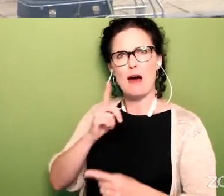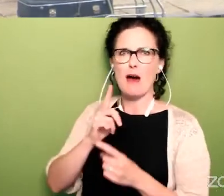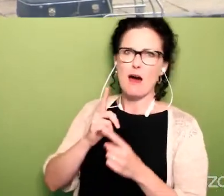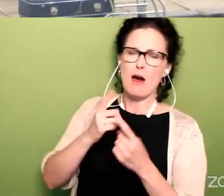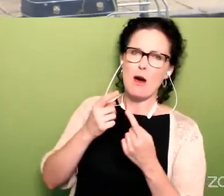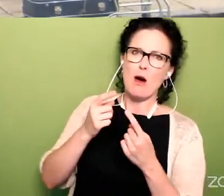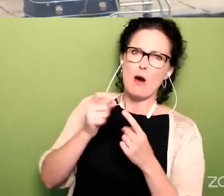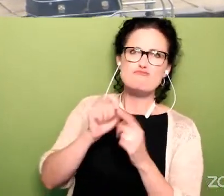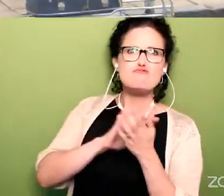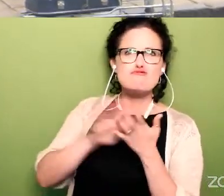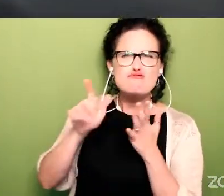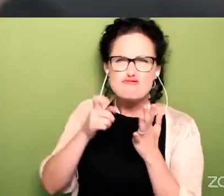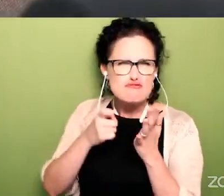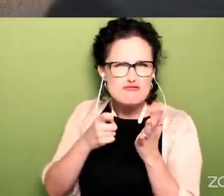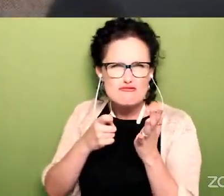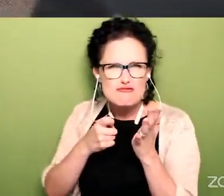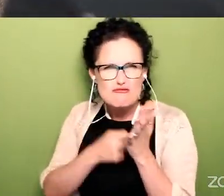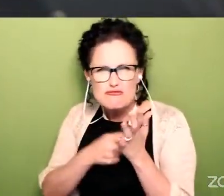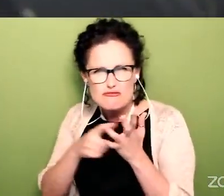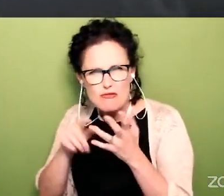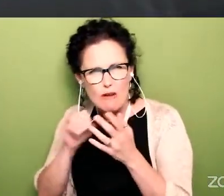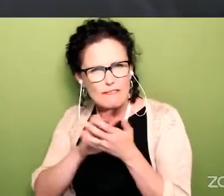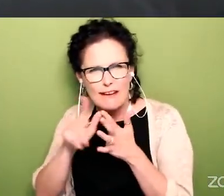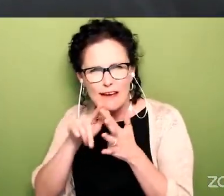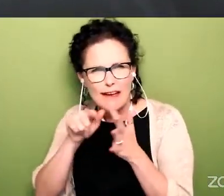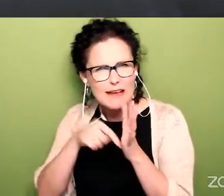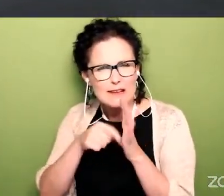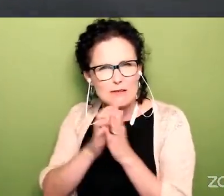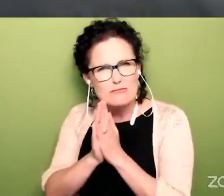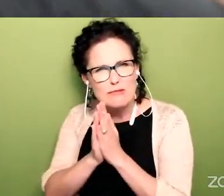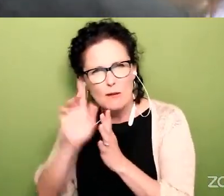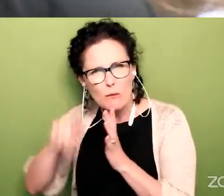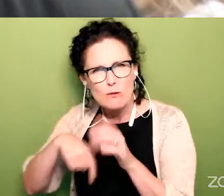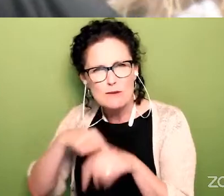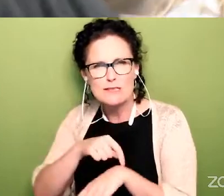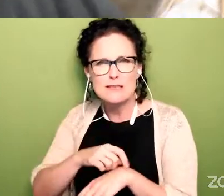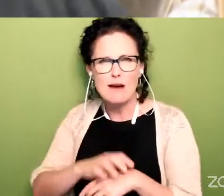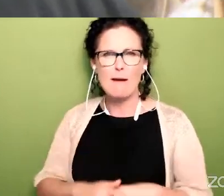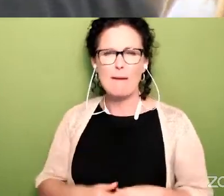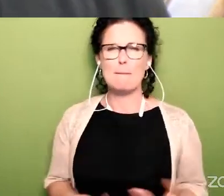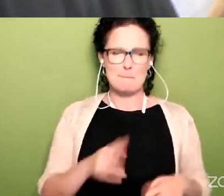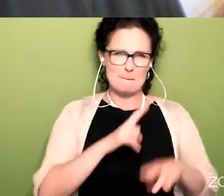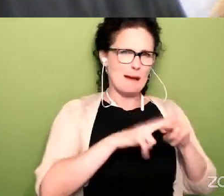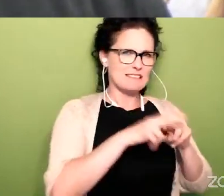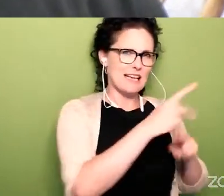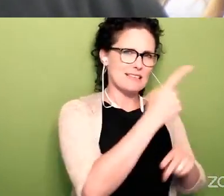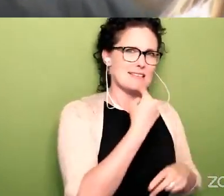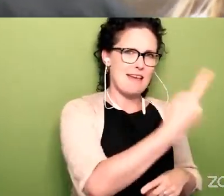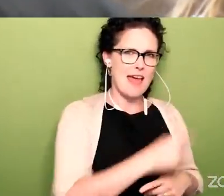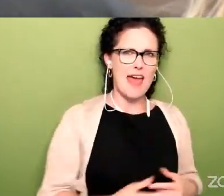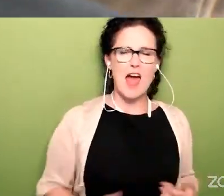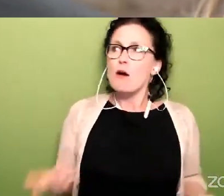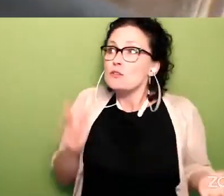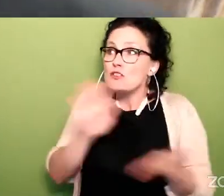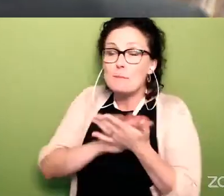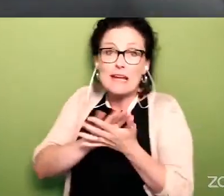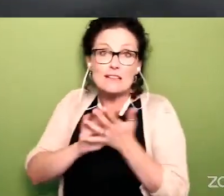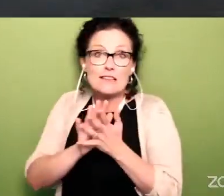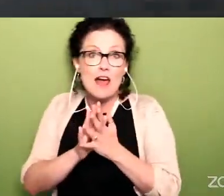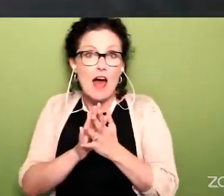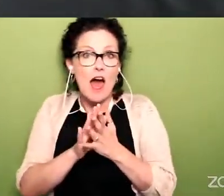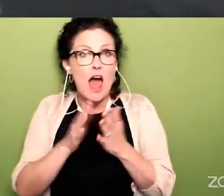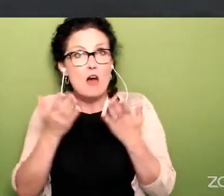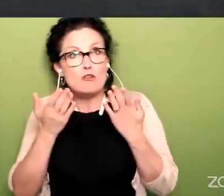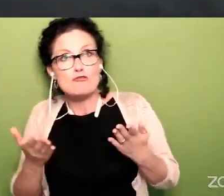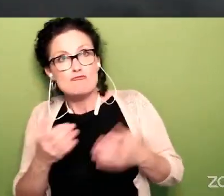homes to strangers and loving your neighbours and Samaritans and all that, aren't you? Yes, you're right.